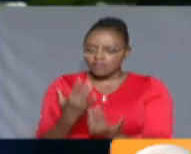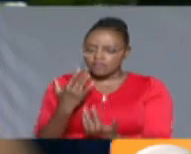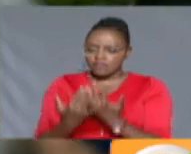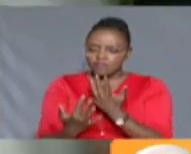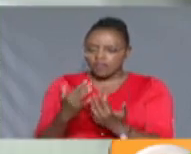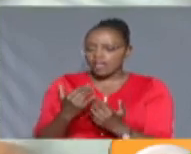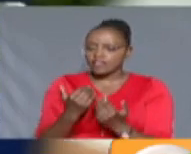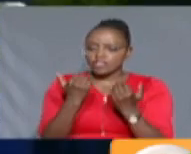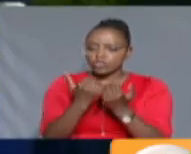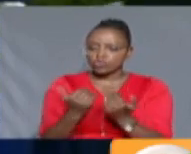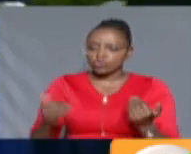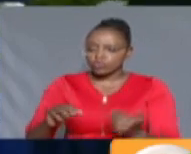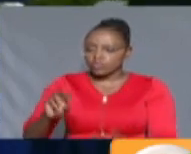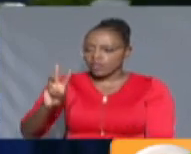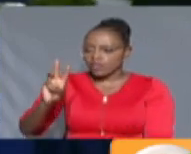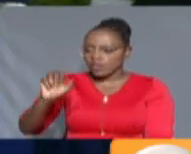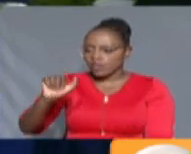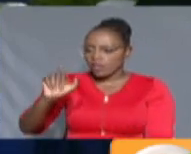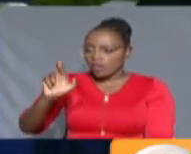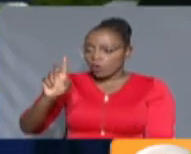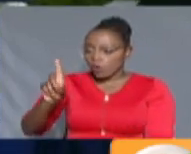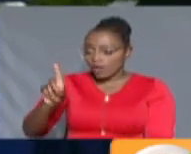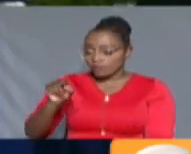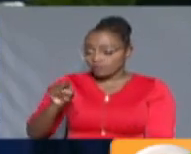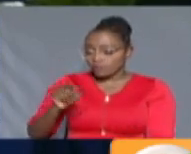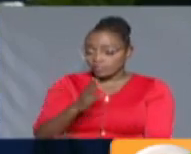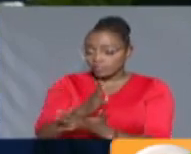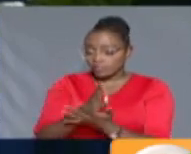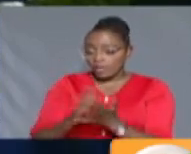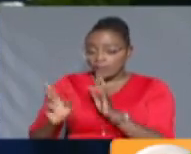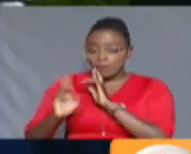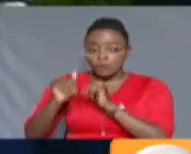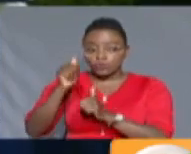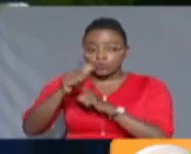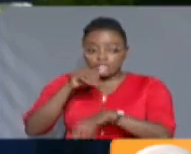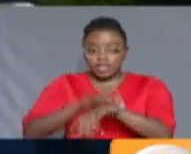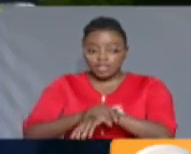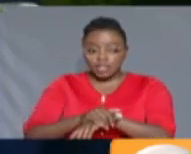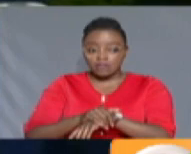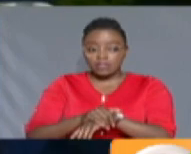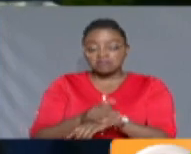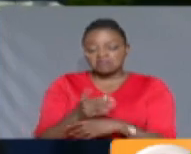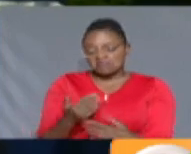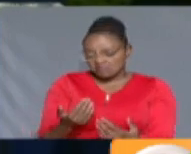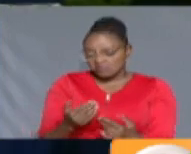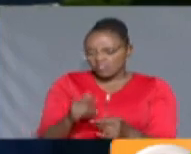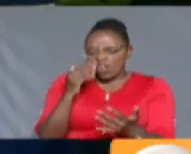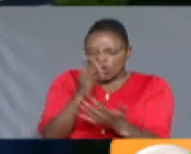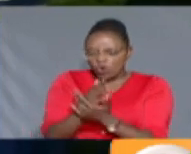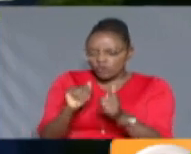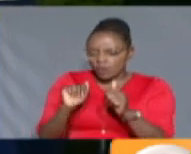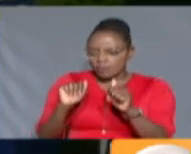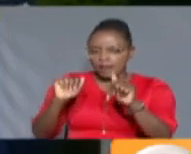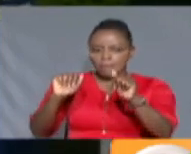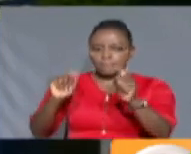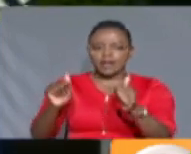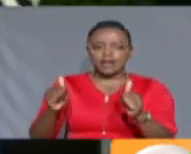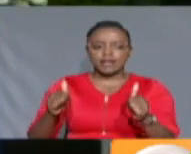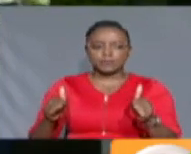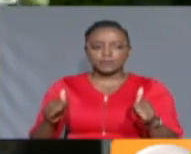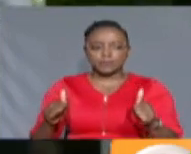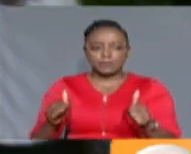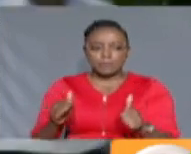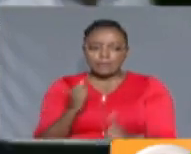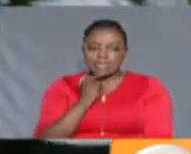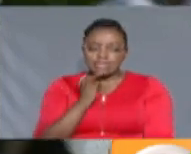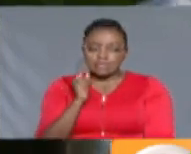children's ward. That is what some of the reports that we've been able to receive. But these are unconfirmed reports. And as I was